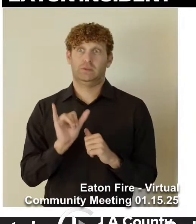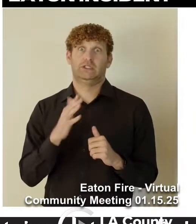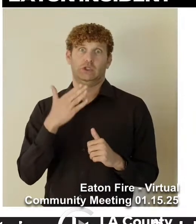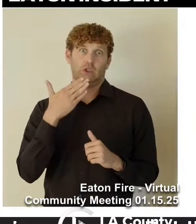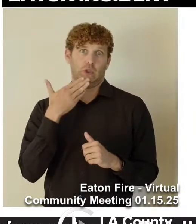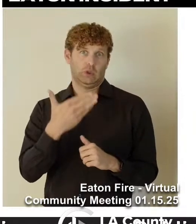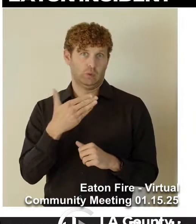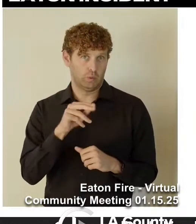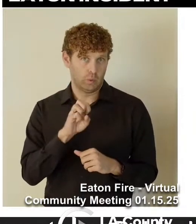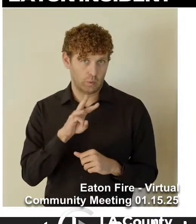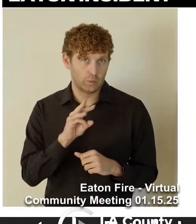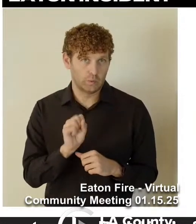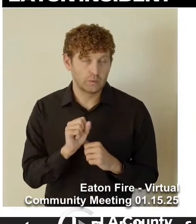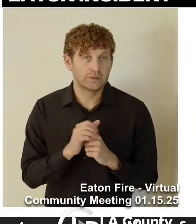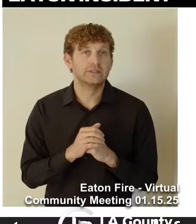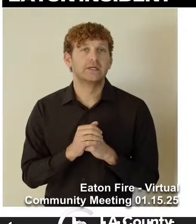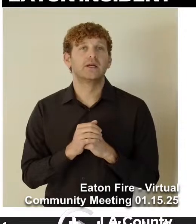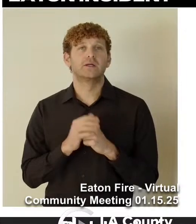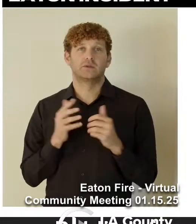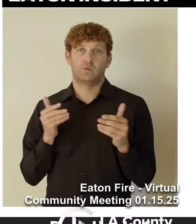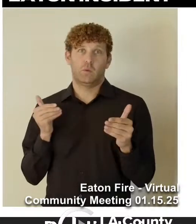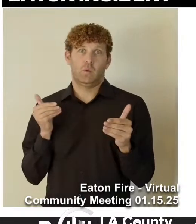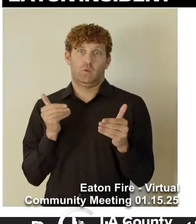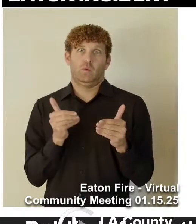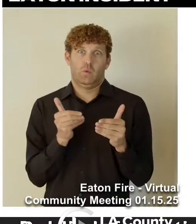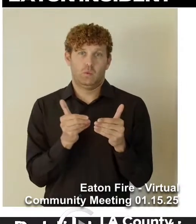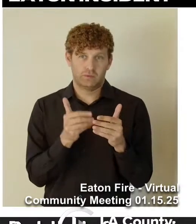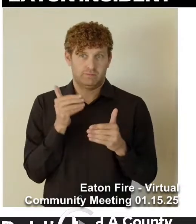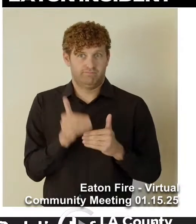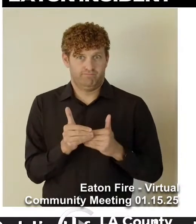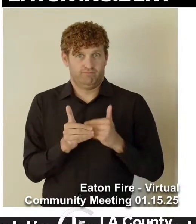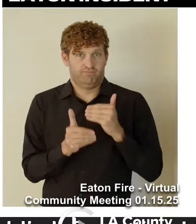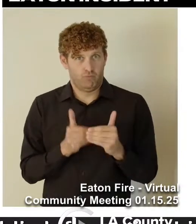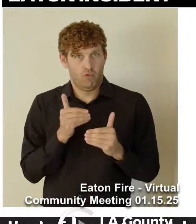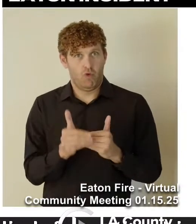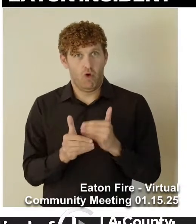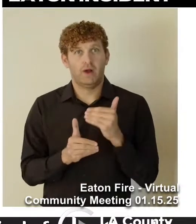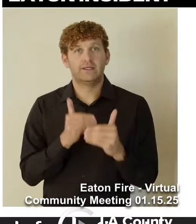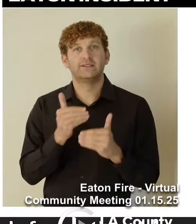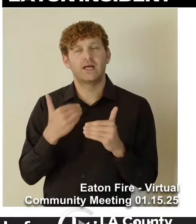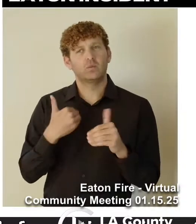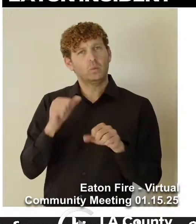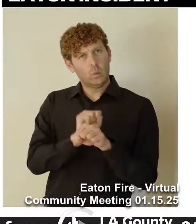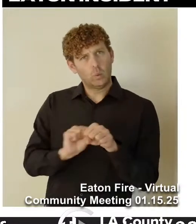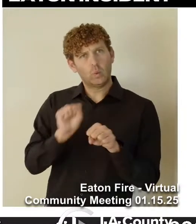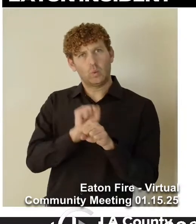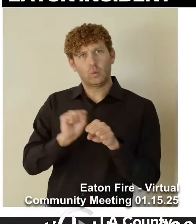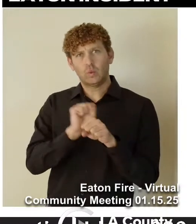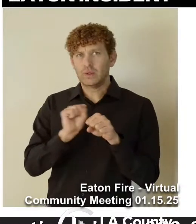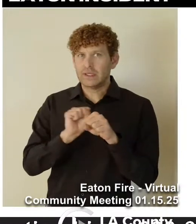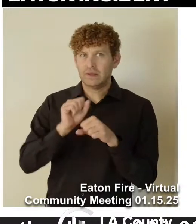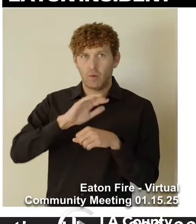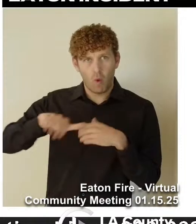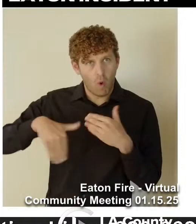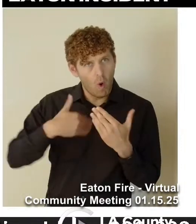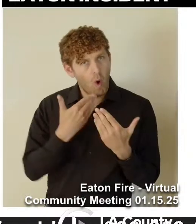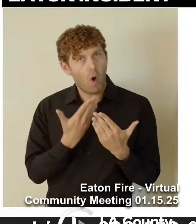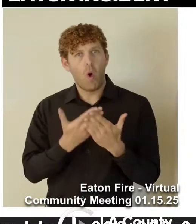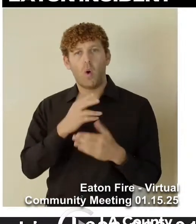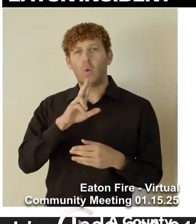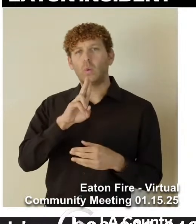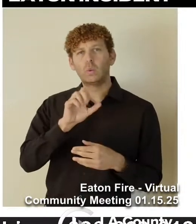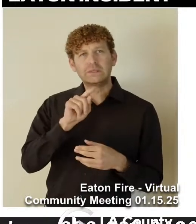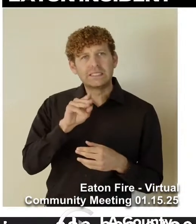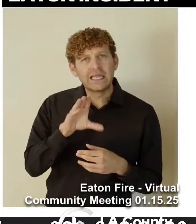just moves us one step closer to the next process. We are working with all of the utility companies, getting all the make